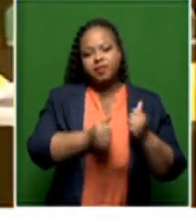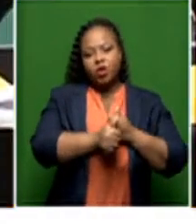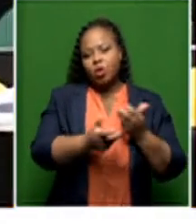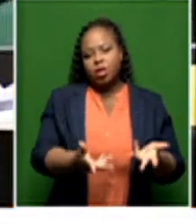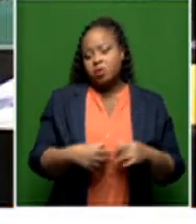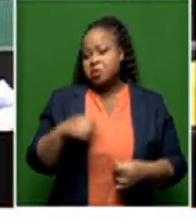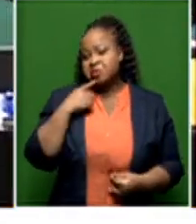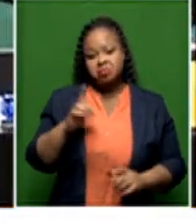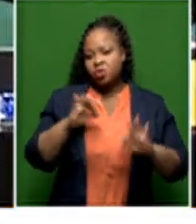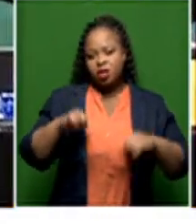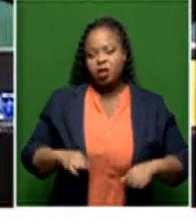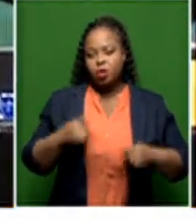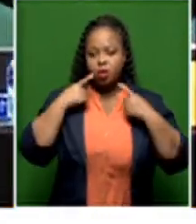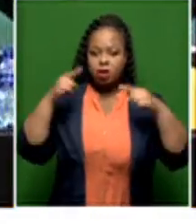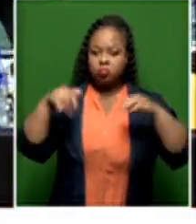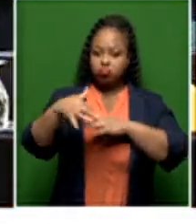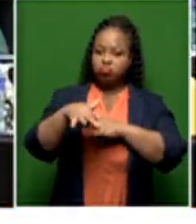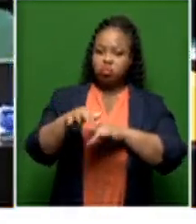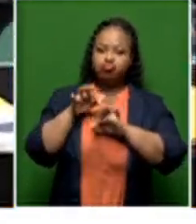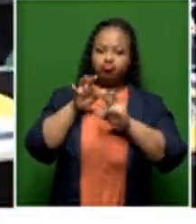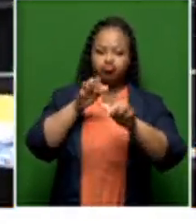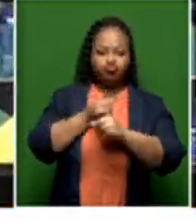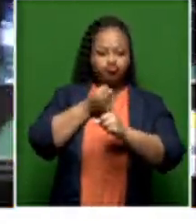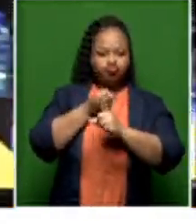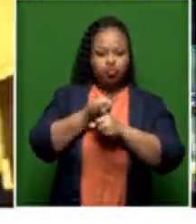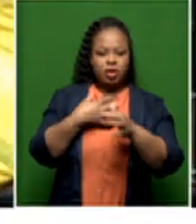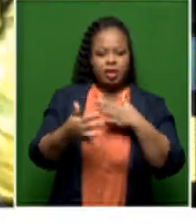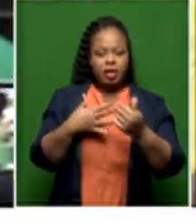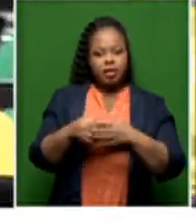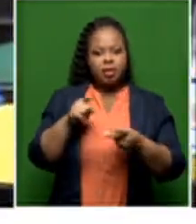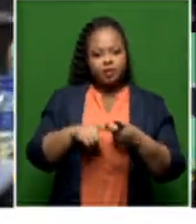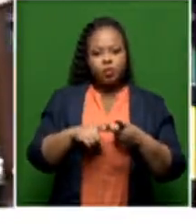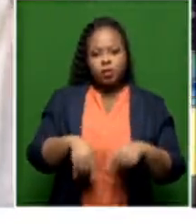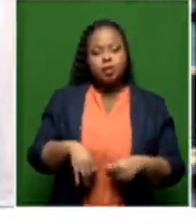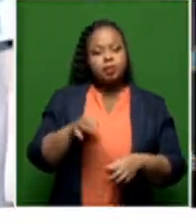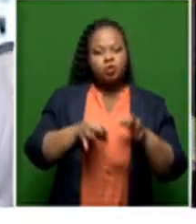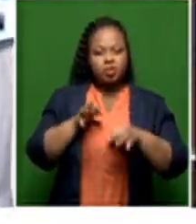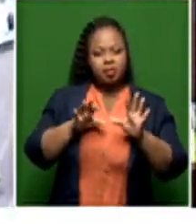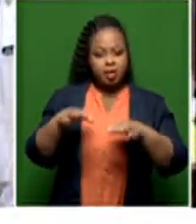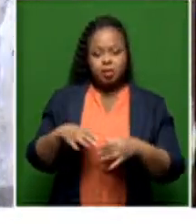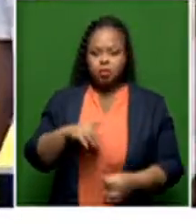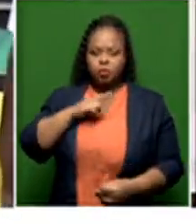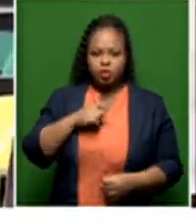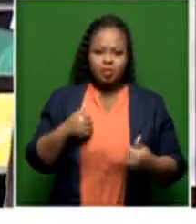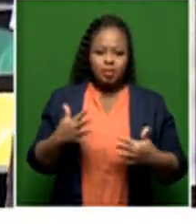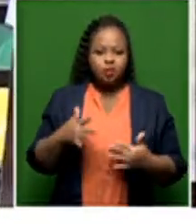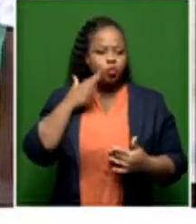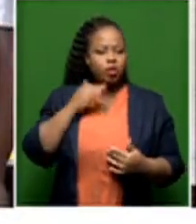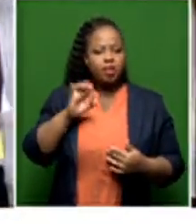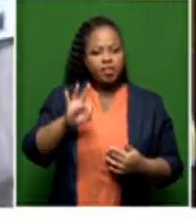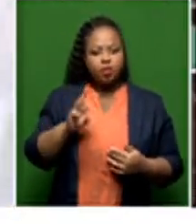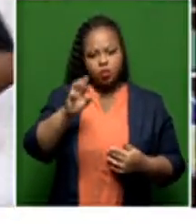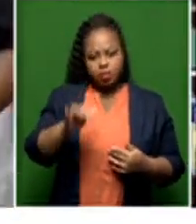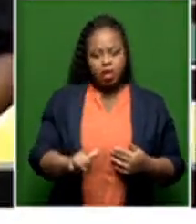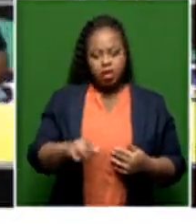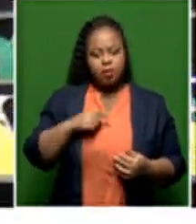he's prohibited from making public pronouncements or mobilizing any party structures. The suspension is effective from the 3rd of May